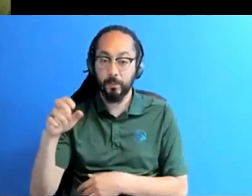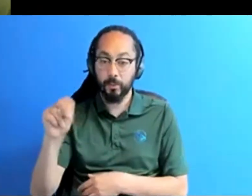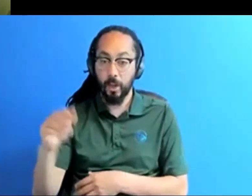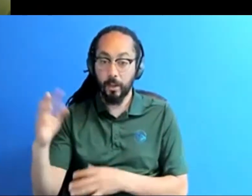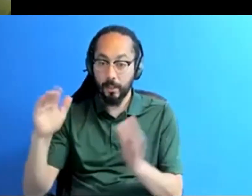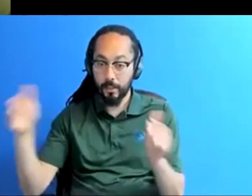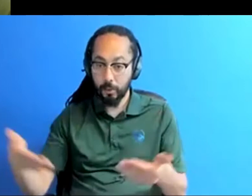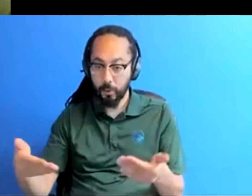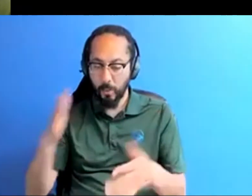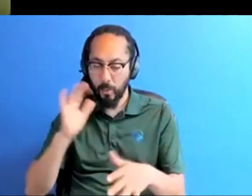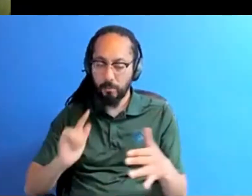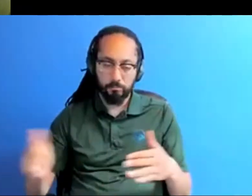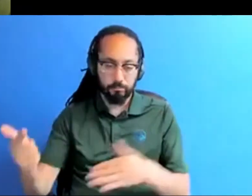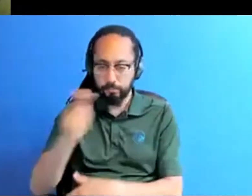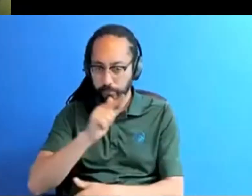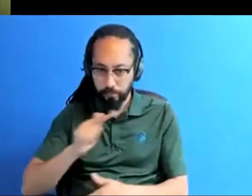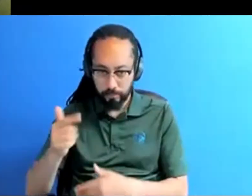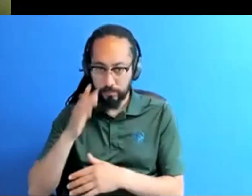move around.